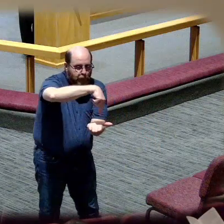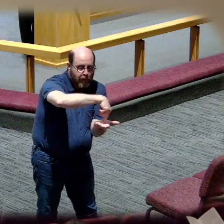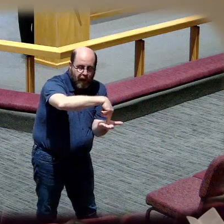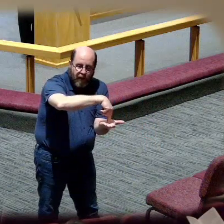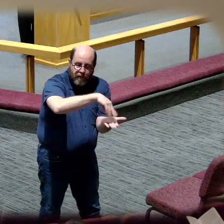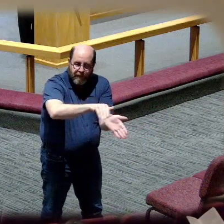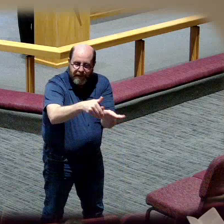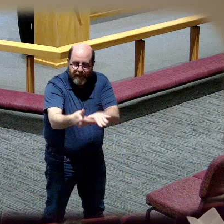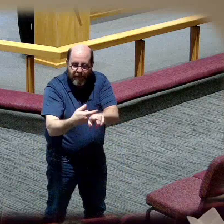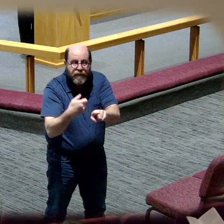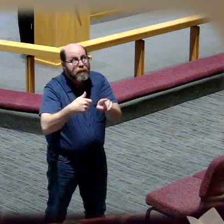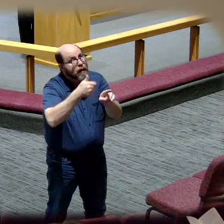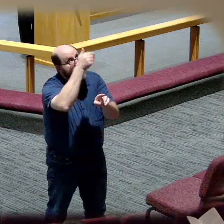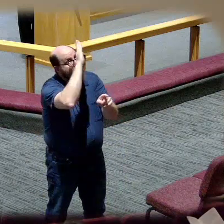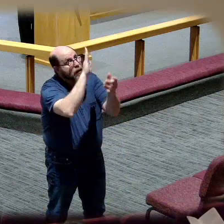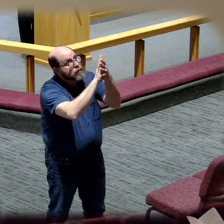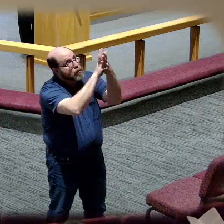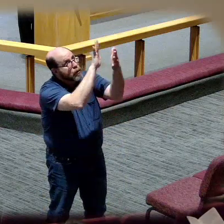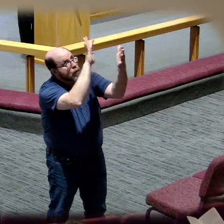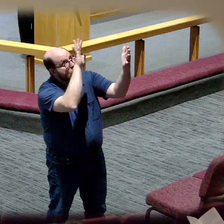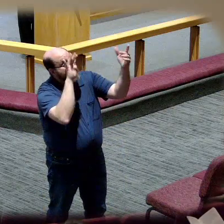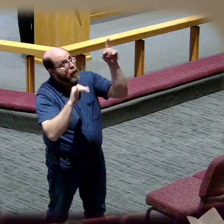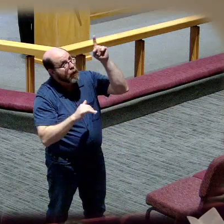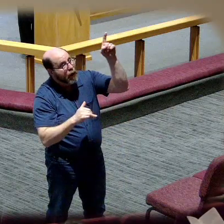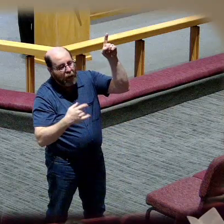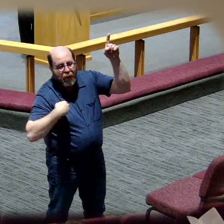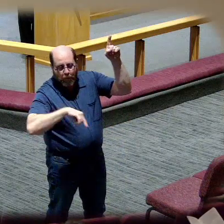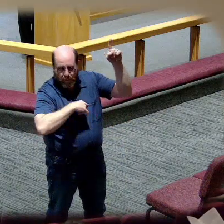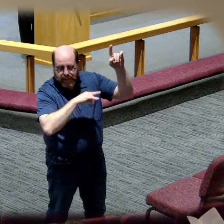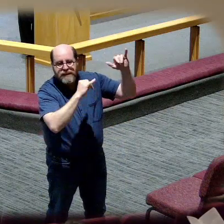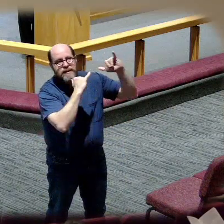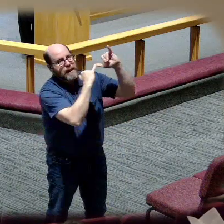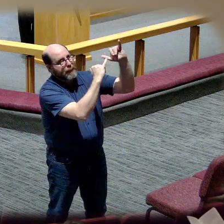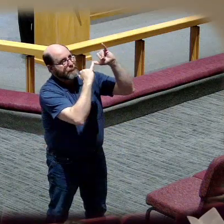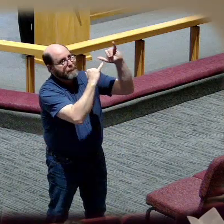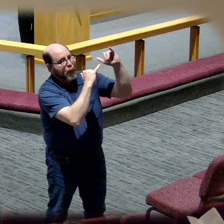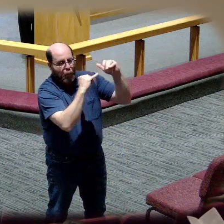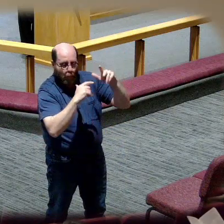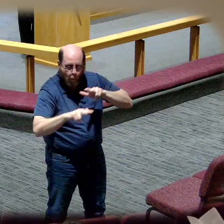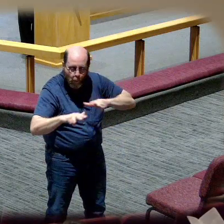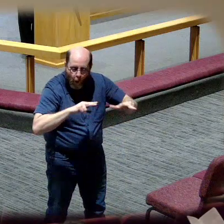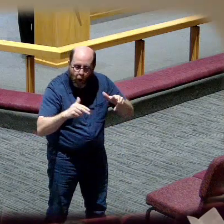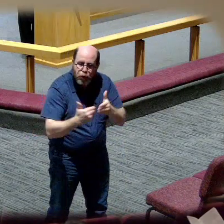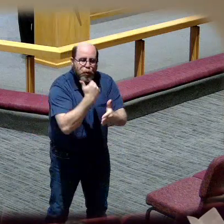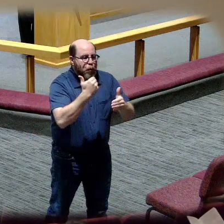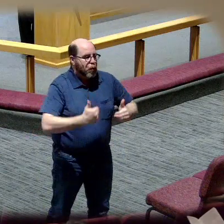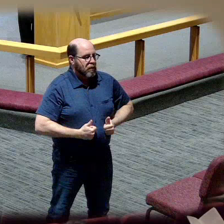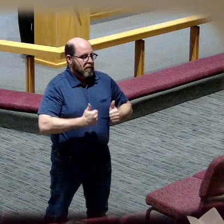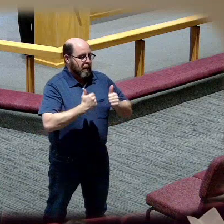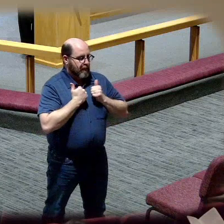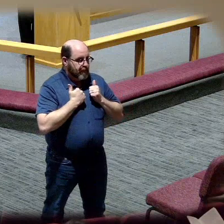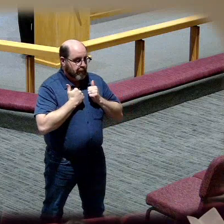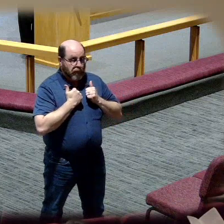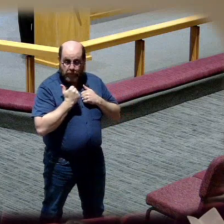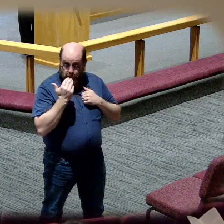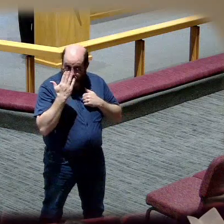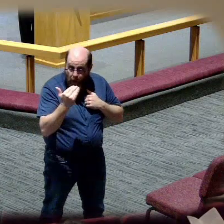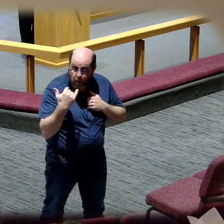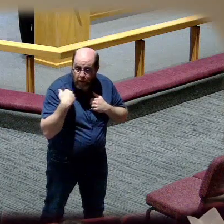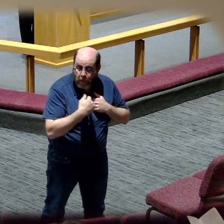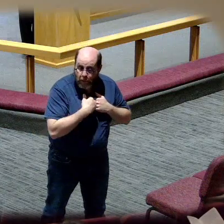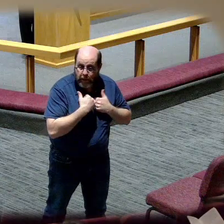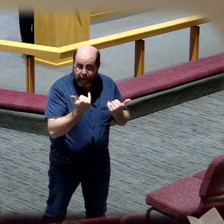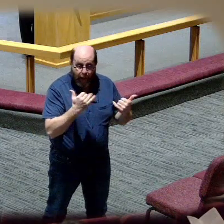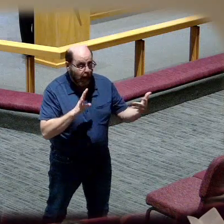dead by the glory of the Father, we too might walk in newness of life. For if we have